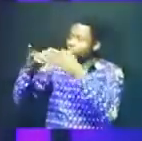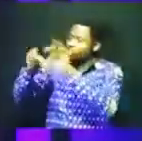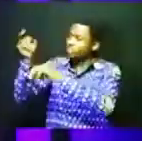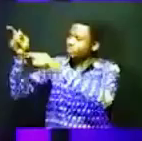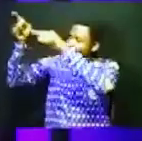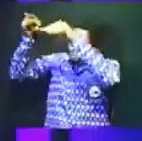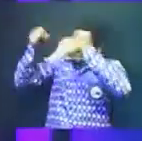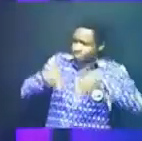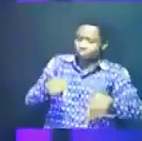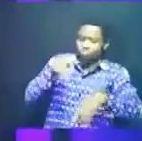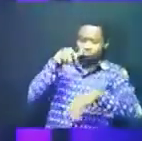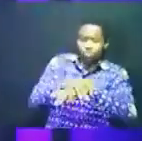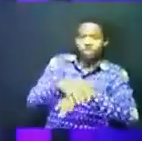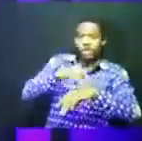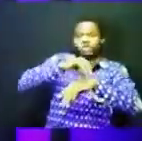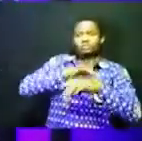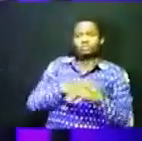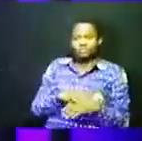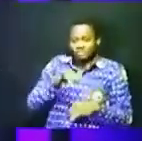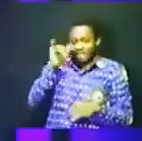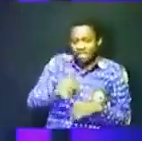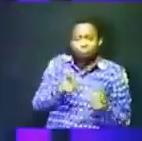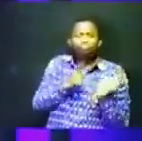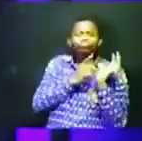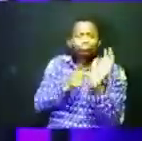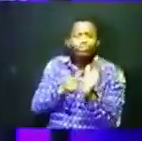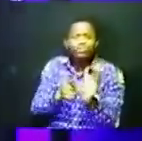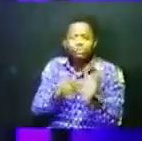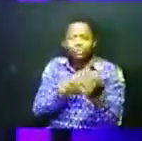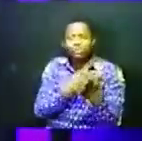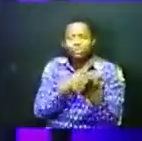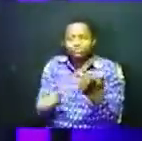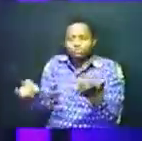proof of the resurrection. No argument,